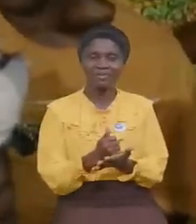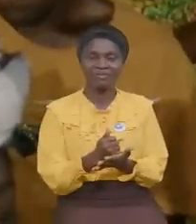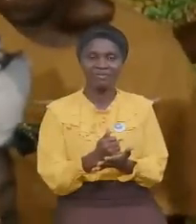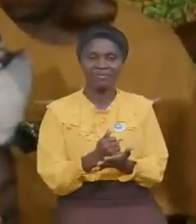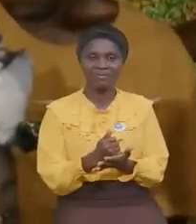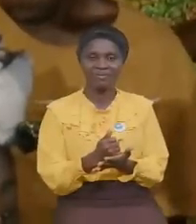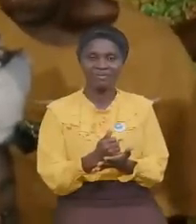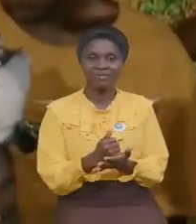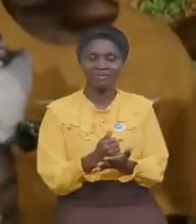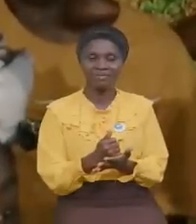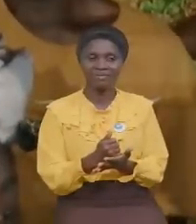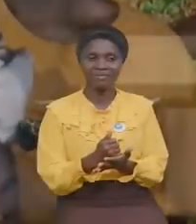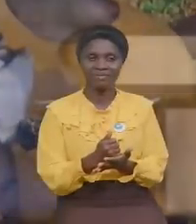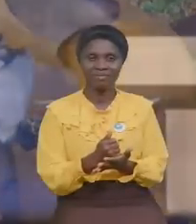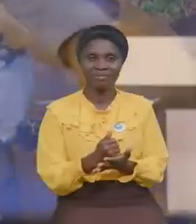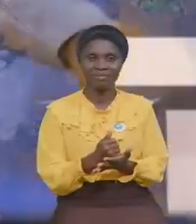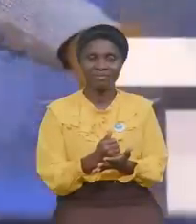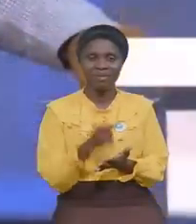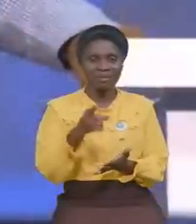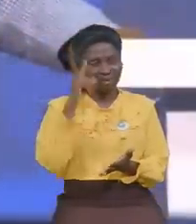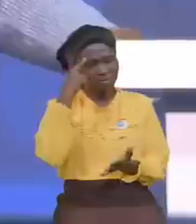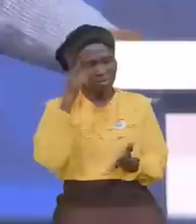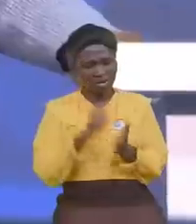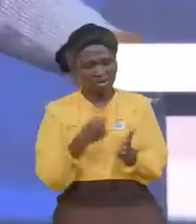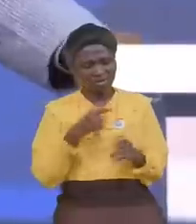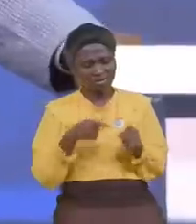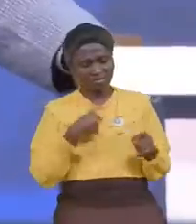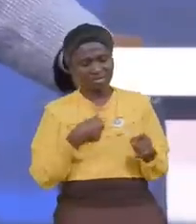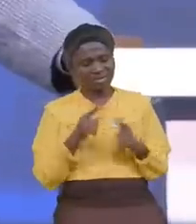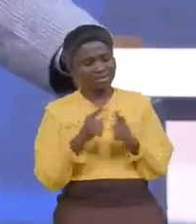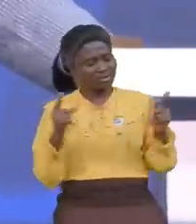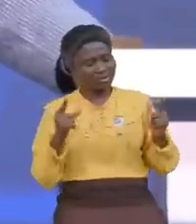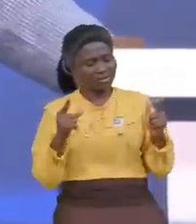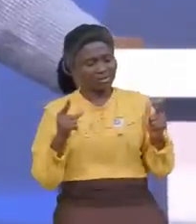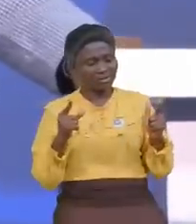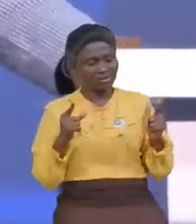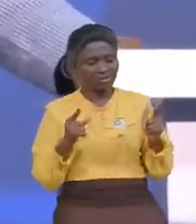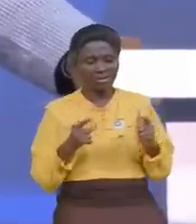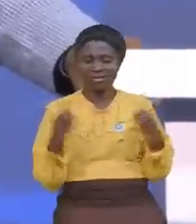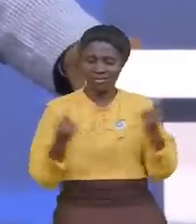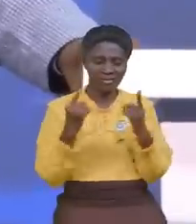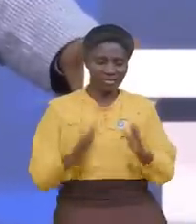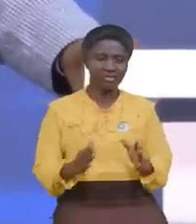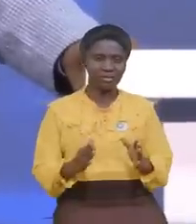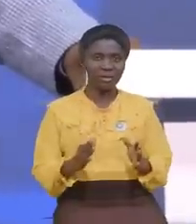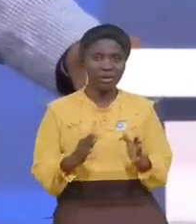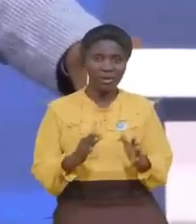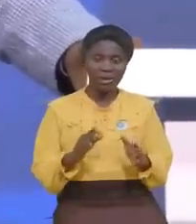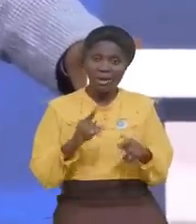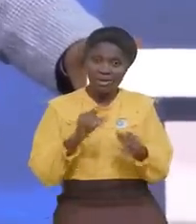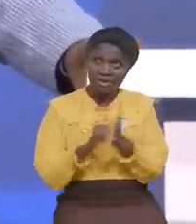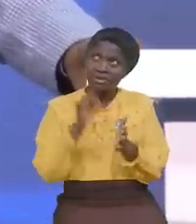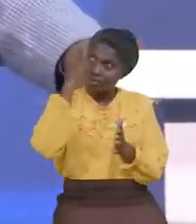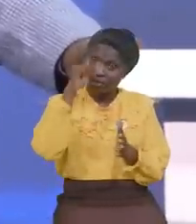Oh, you say, but I'm a great sinner. That's right, that's why he came. He came not for